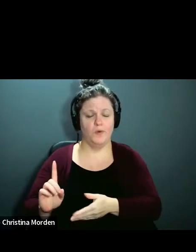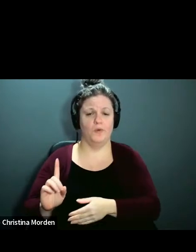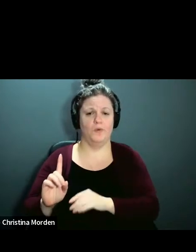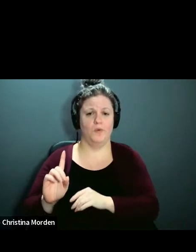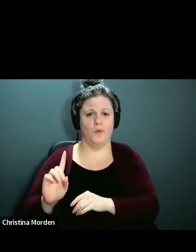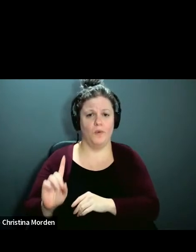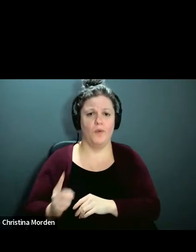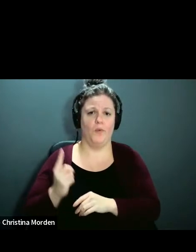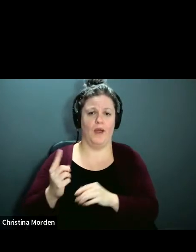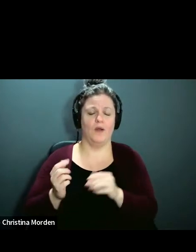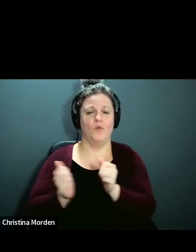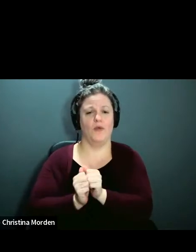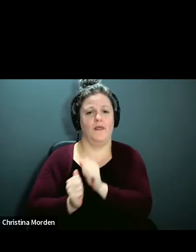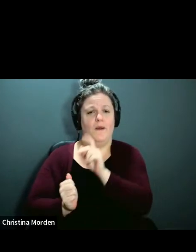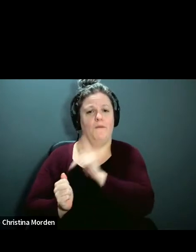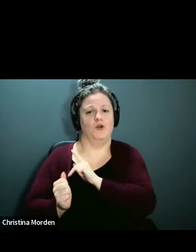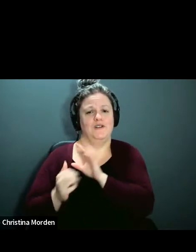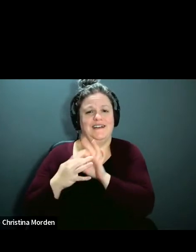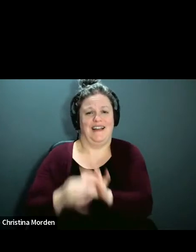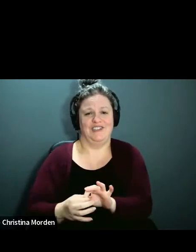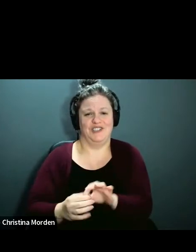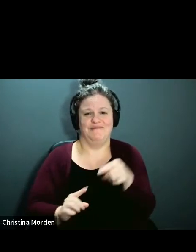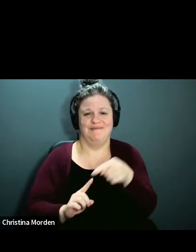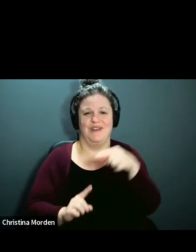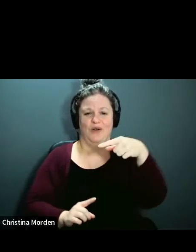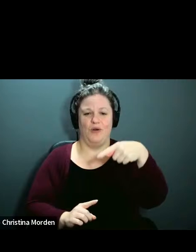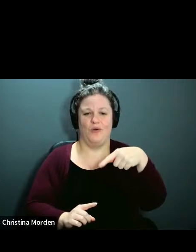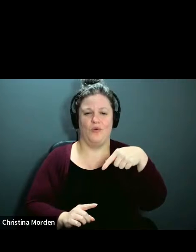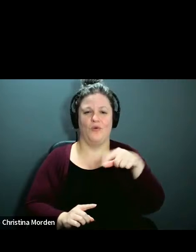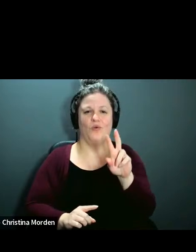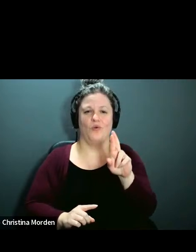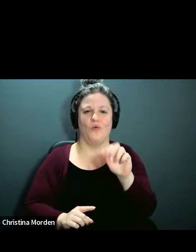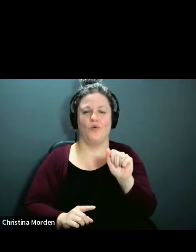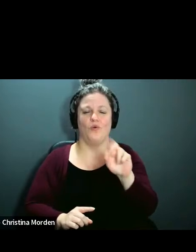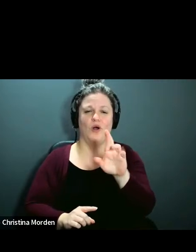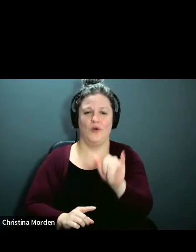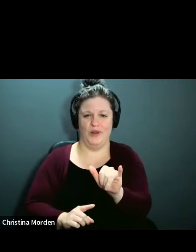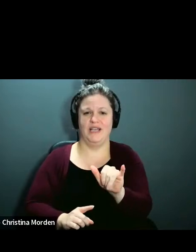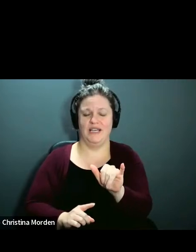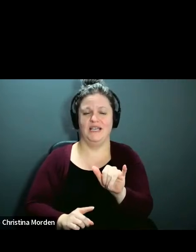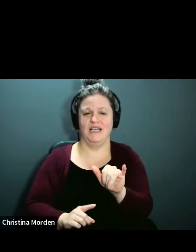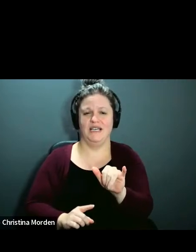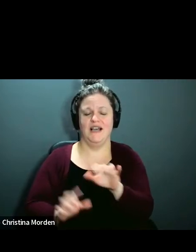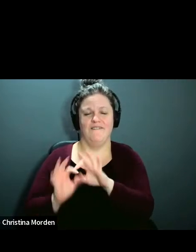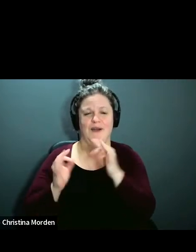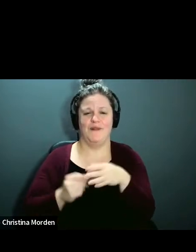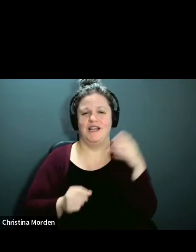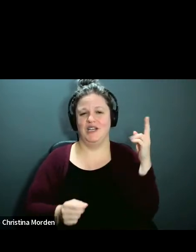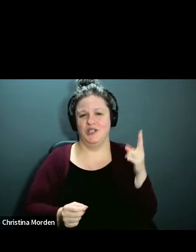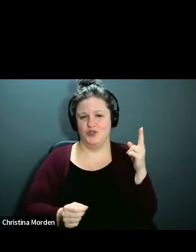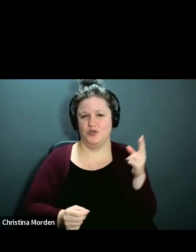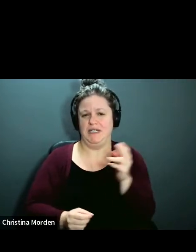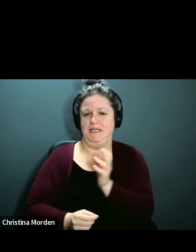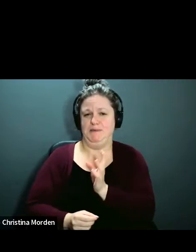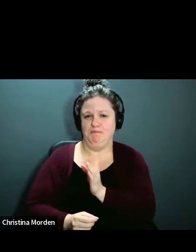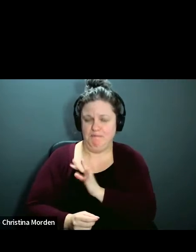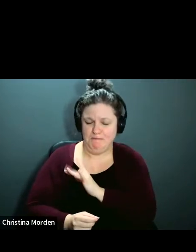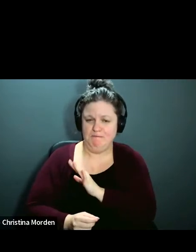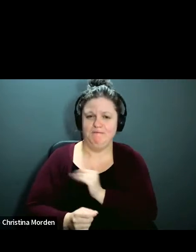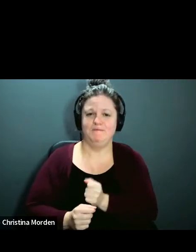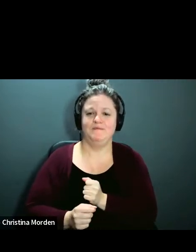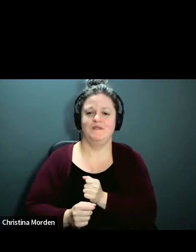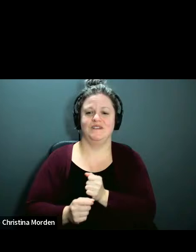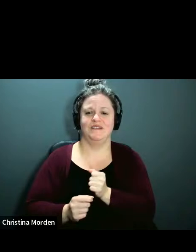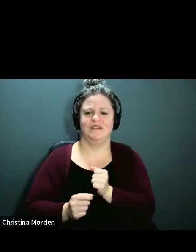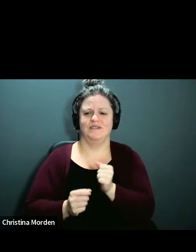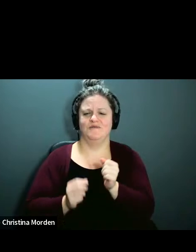know personal connection to the quarries um in that uh yeah this family history there so I I really it's that is